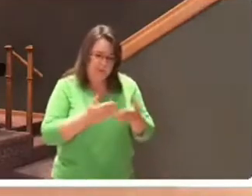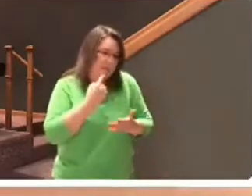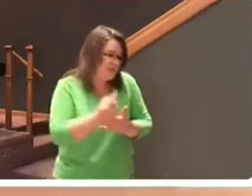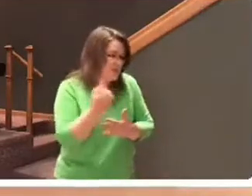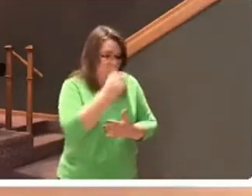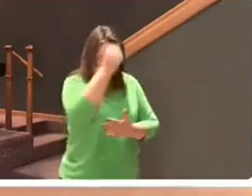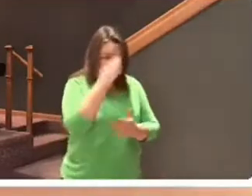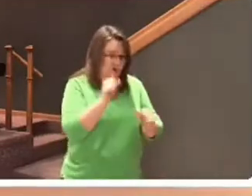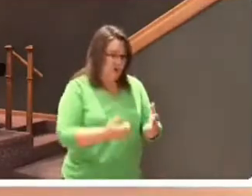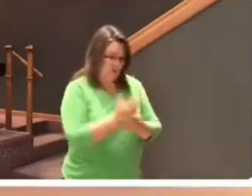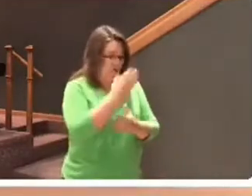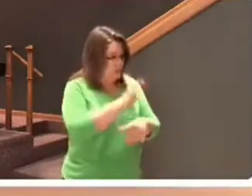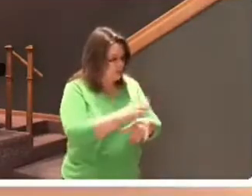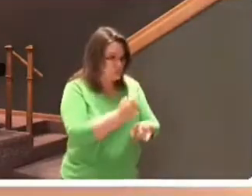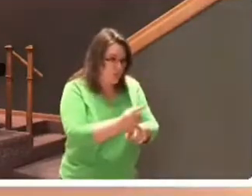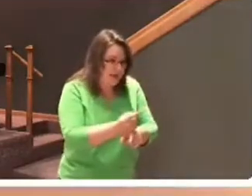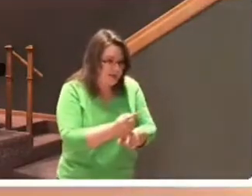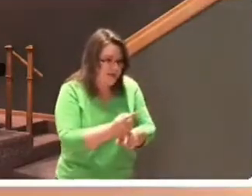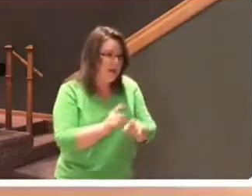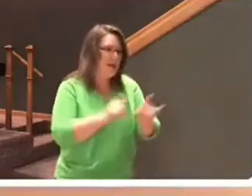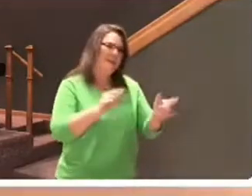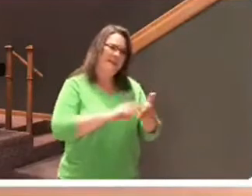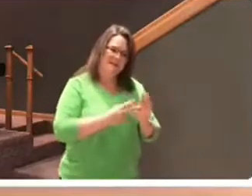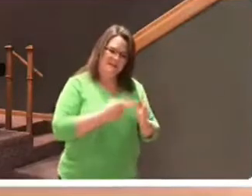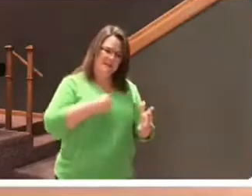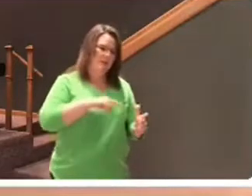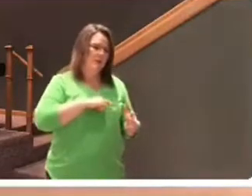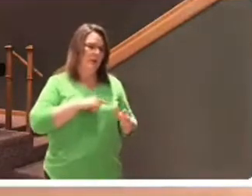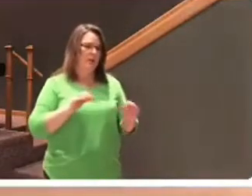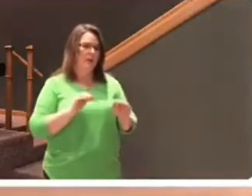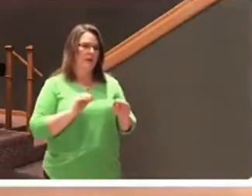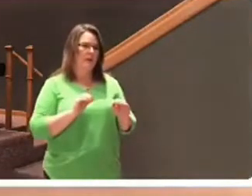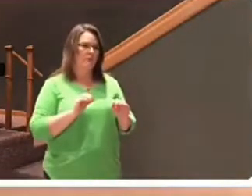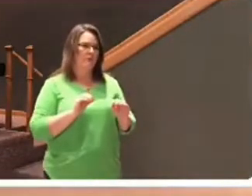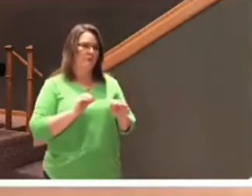only God can grow the church, right? But does that mean we do nothing?